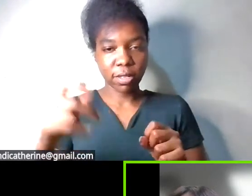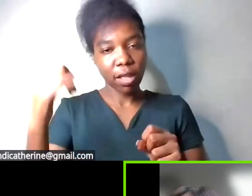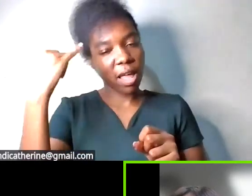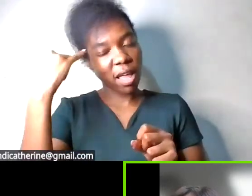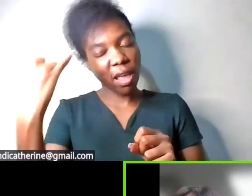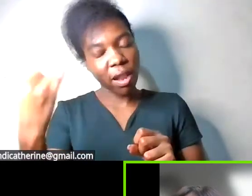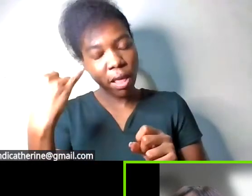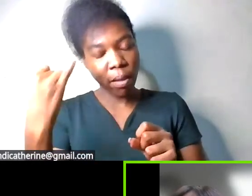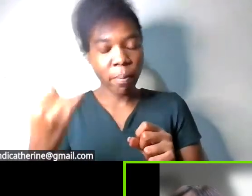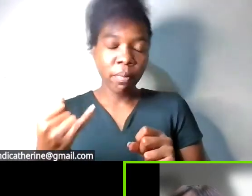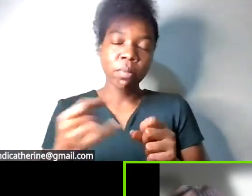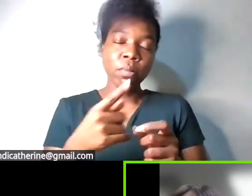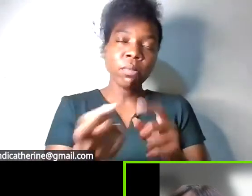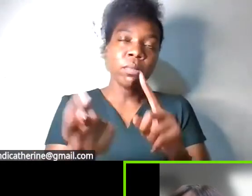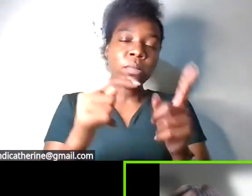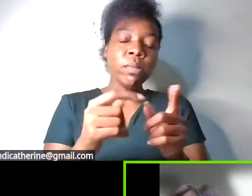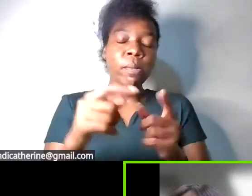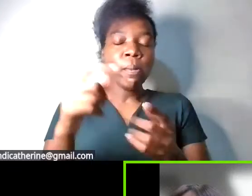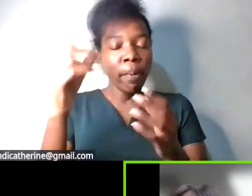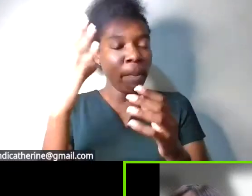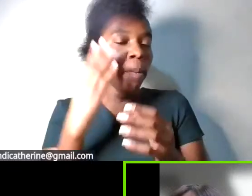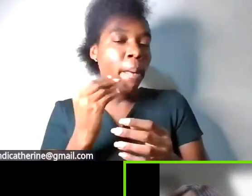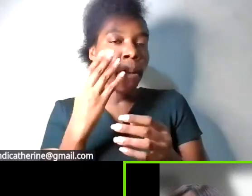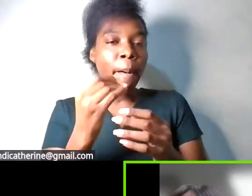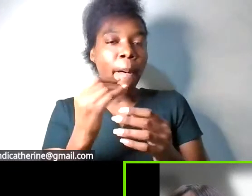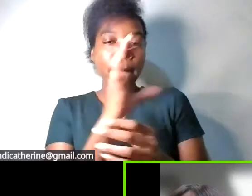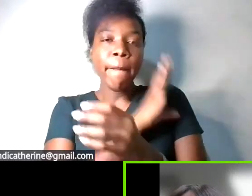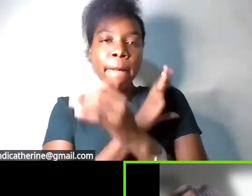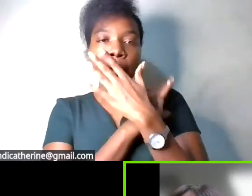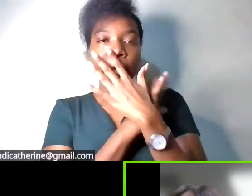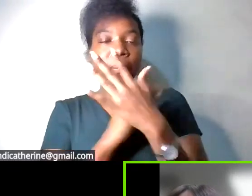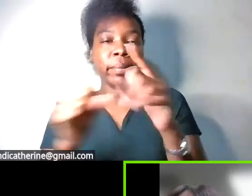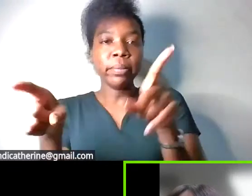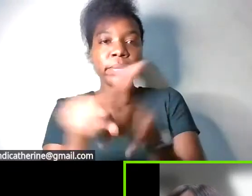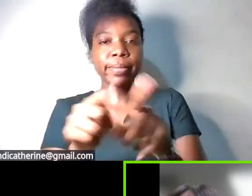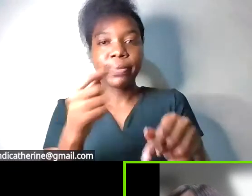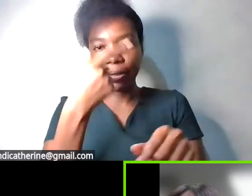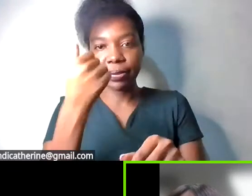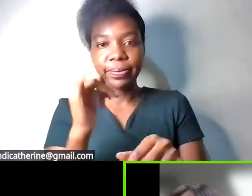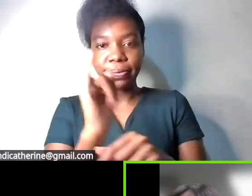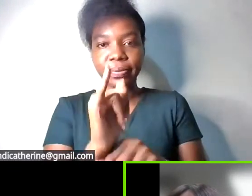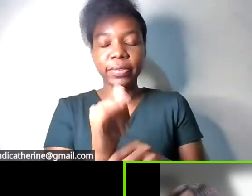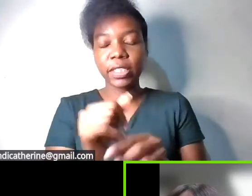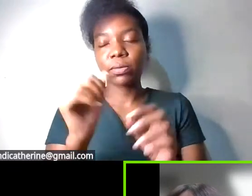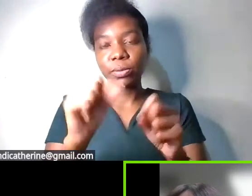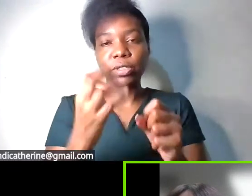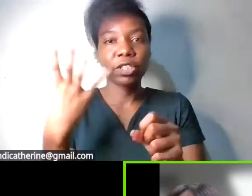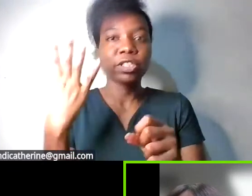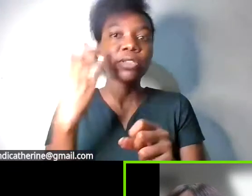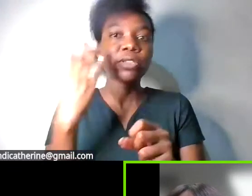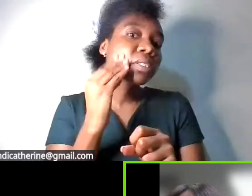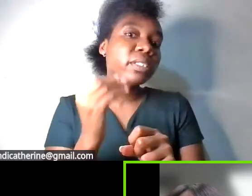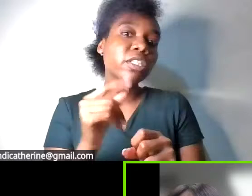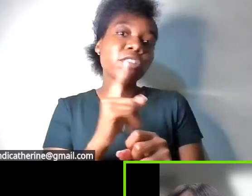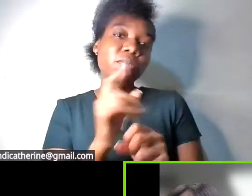for yourself, because nothing replaces experience, right? But it is there as well. Again, we're all about options and it is there